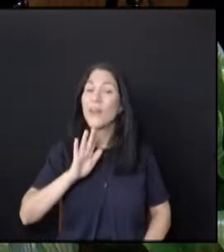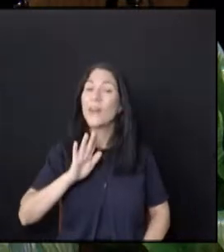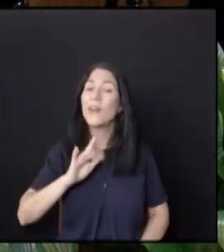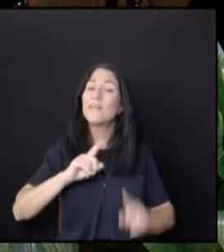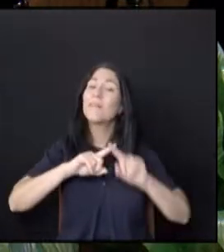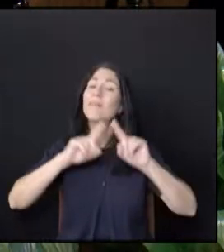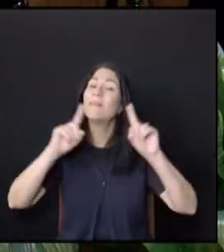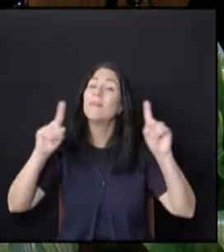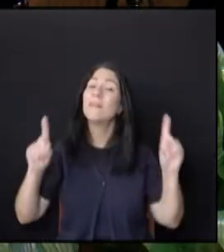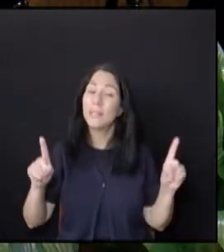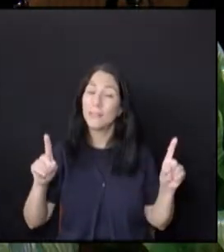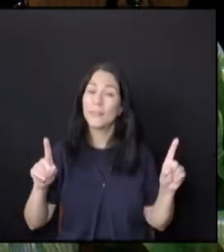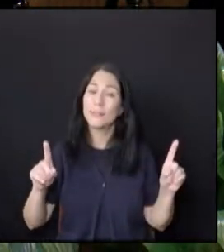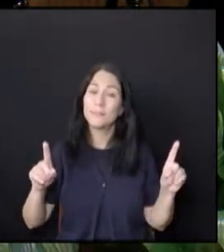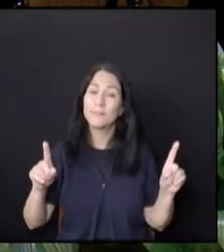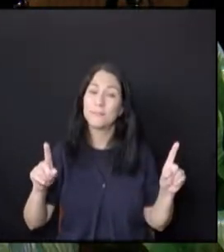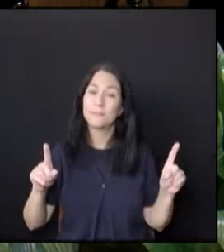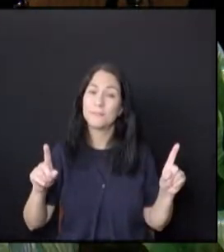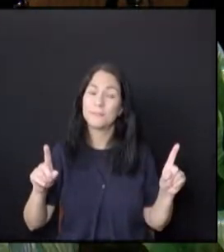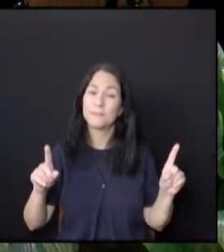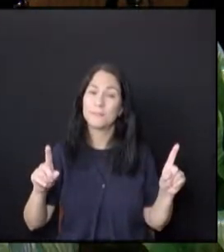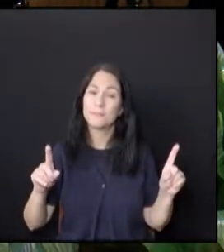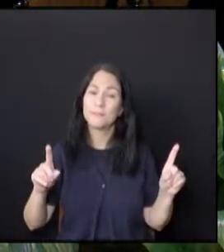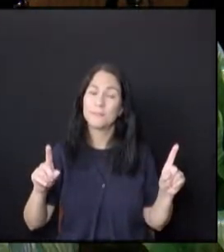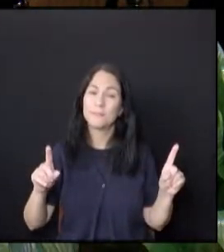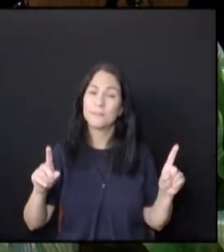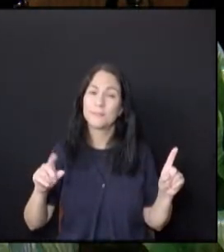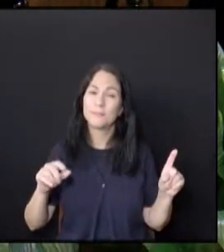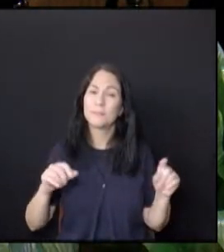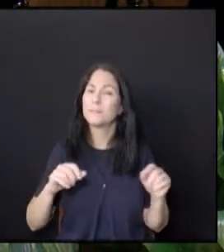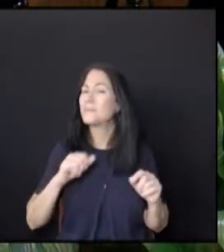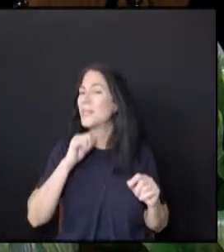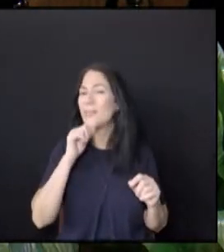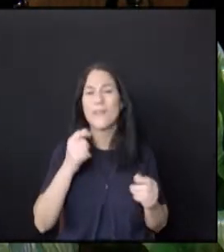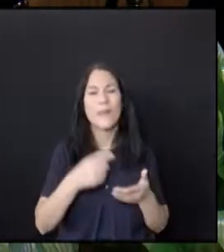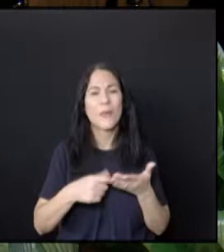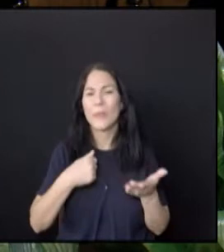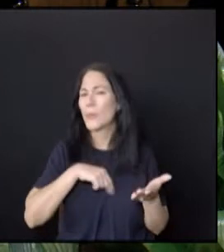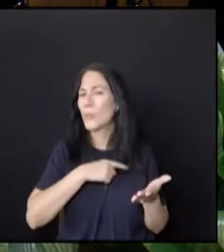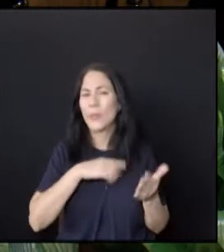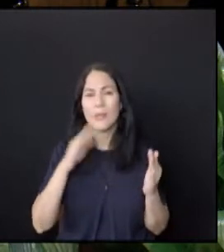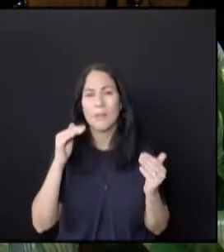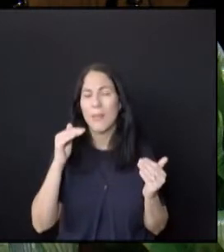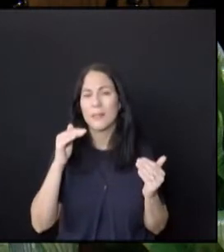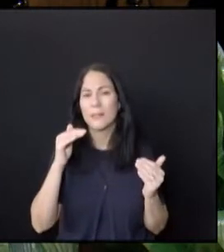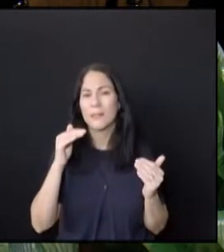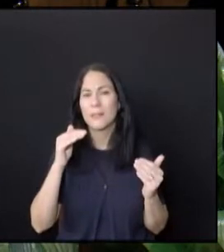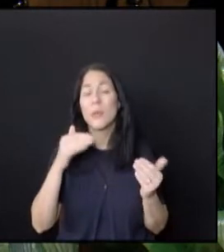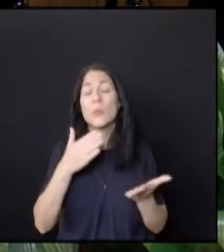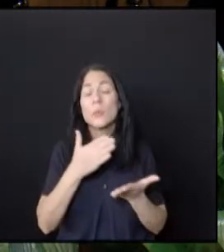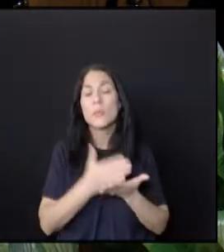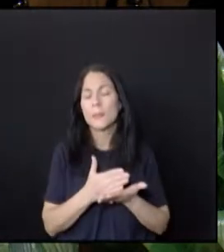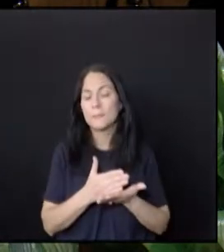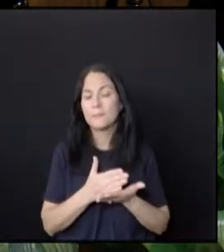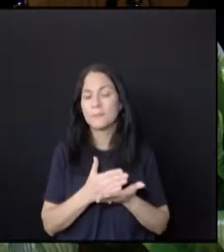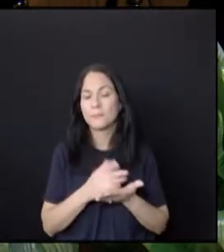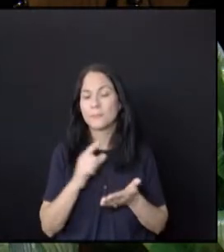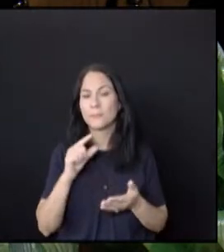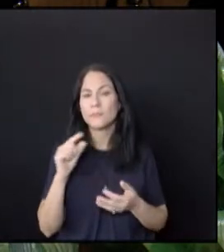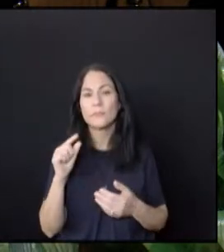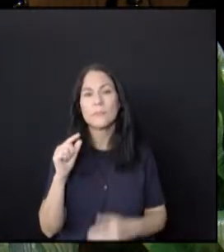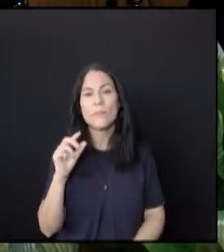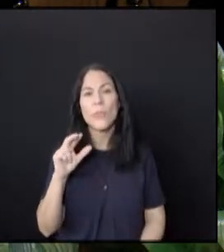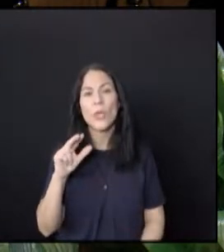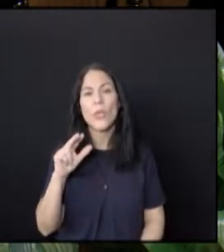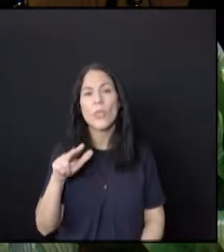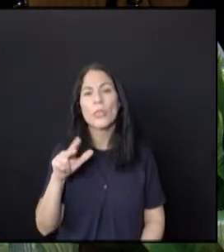different. Not at all what we might expect. And so stopping, verse 32,